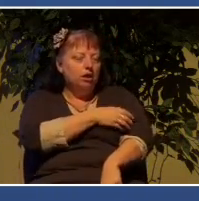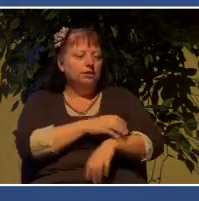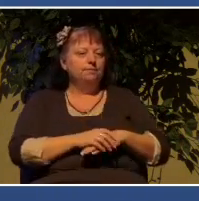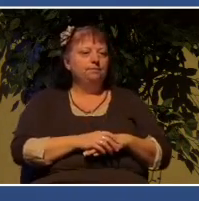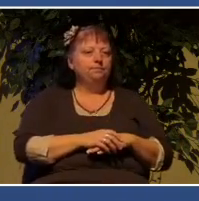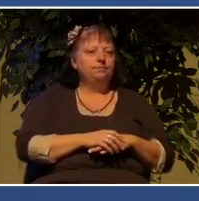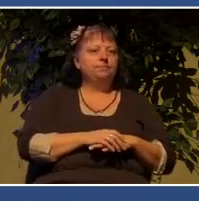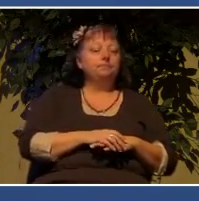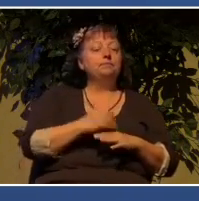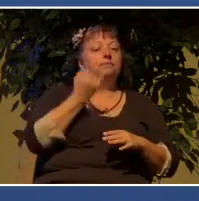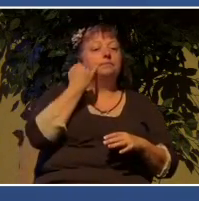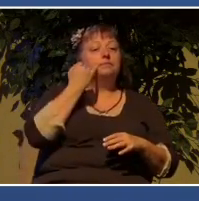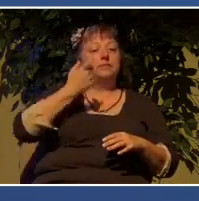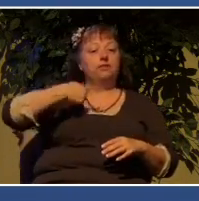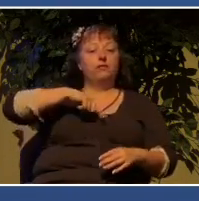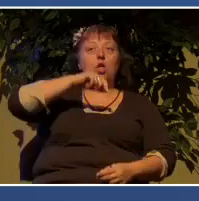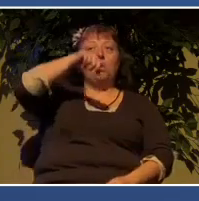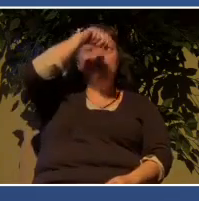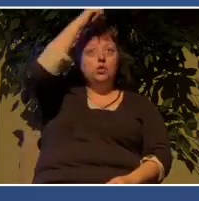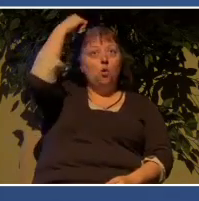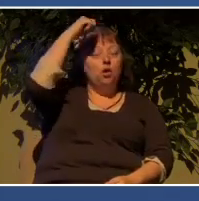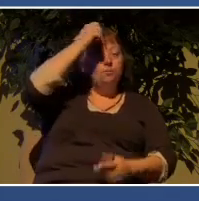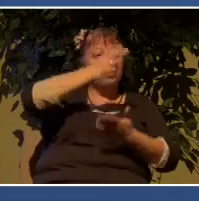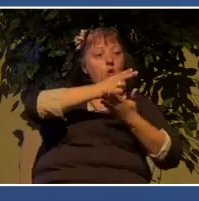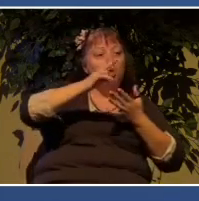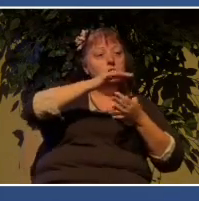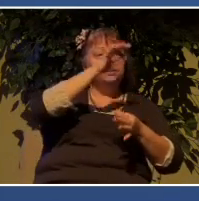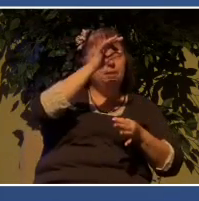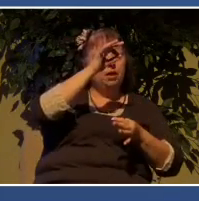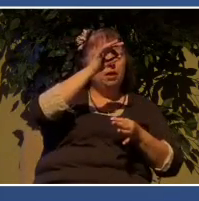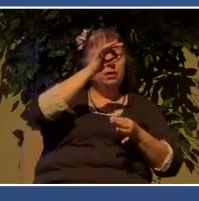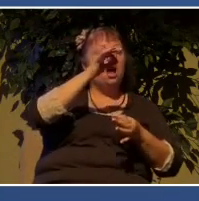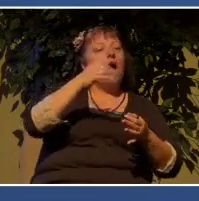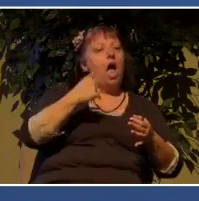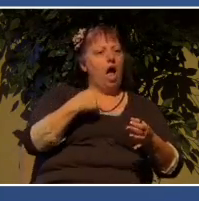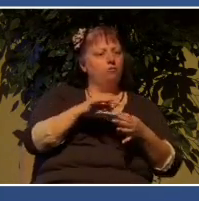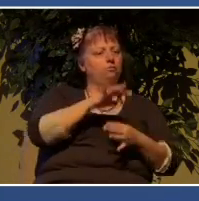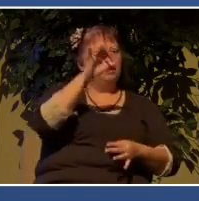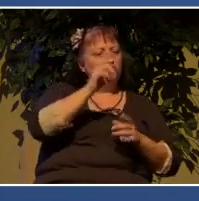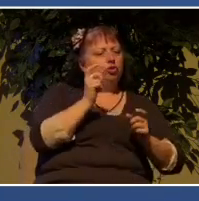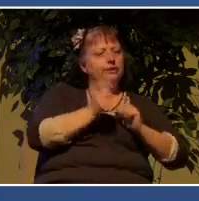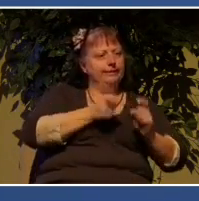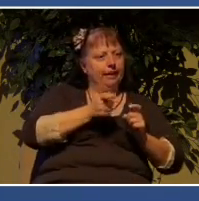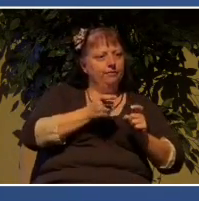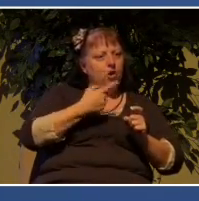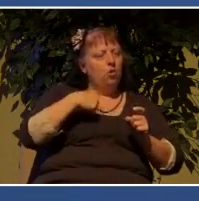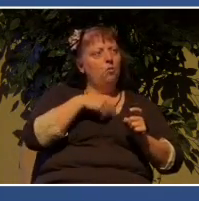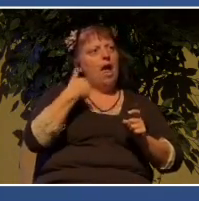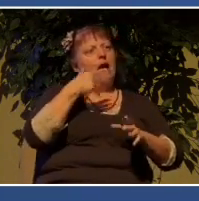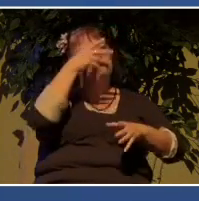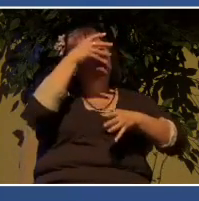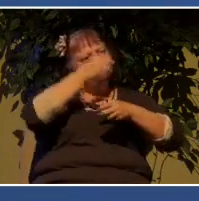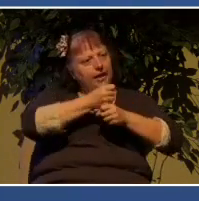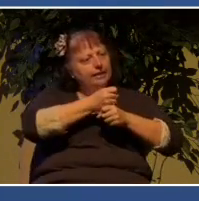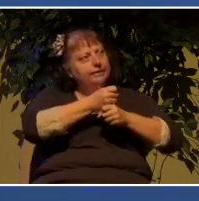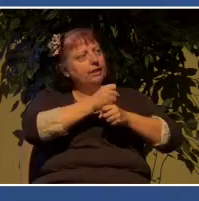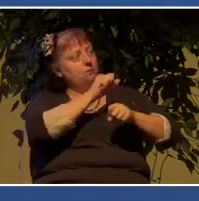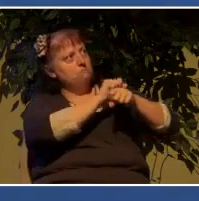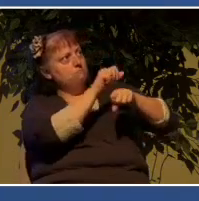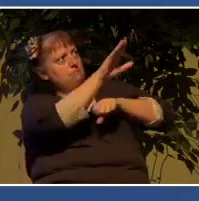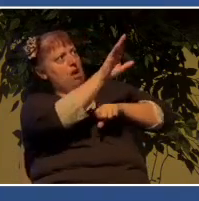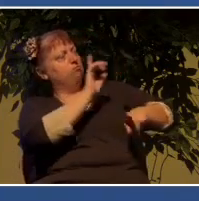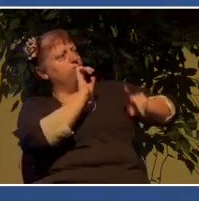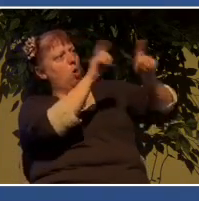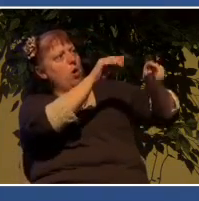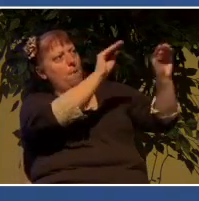be anointed by the Holy Spirit with spiritual gifts so that we have faith to move mountains